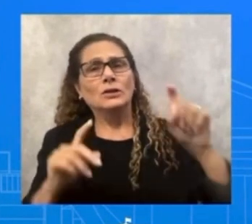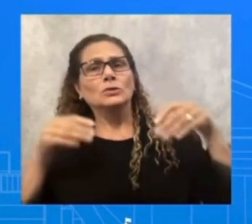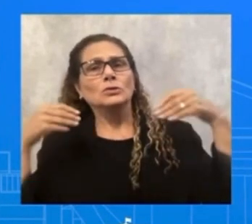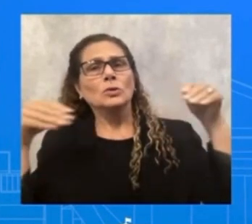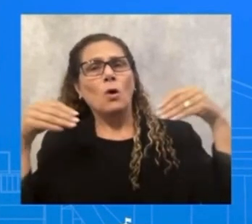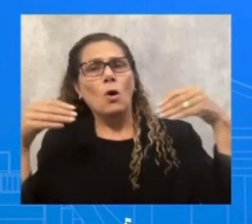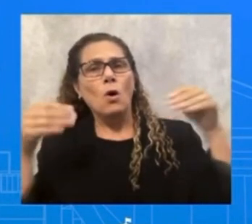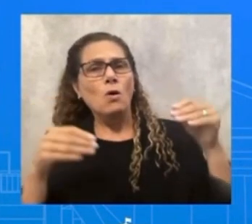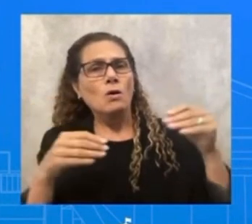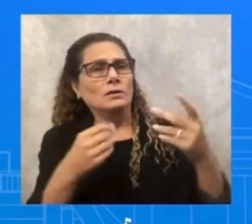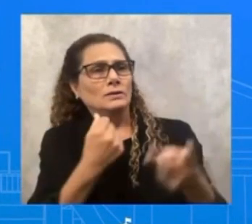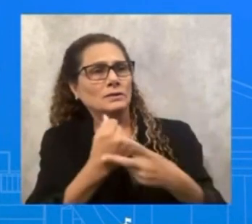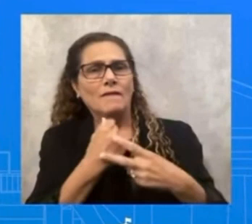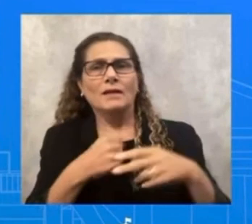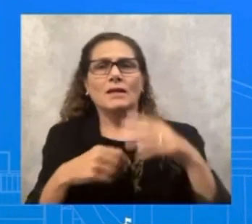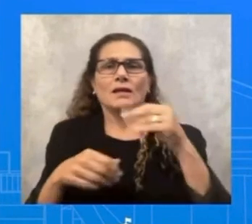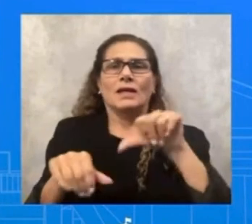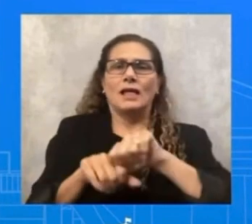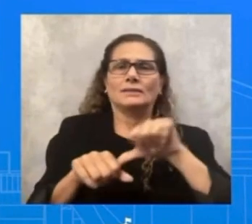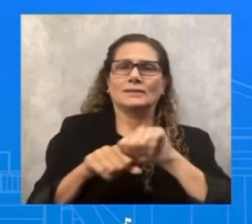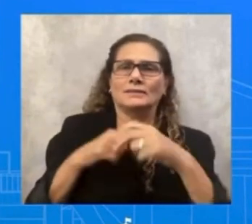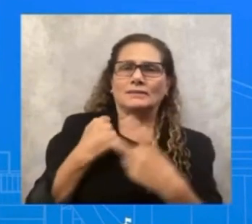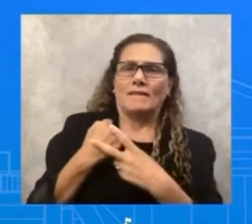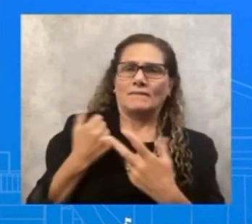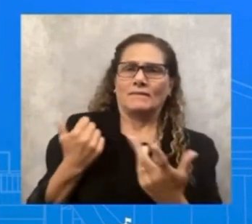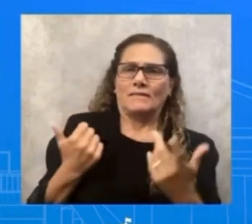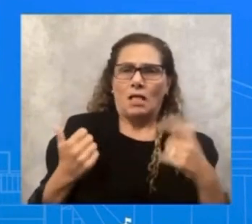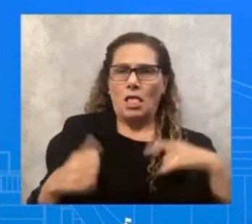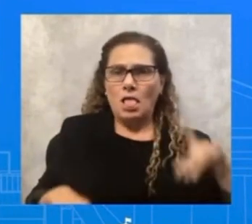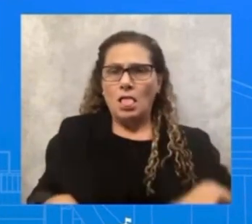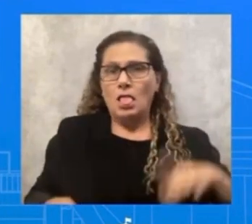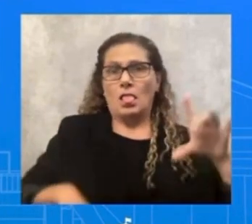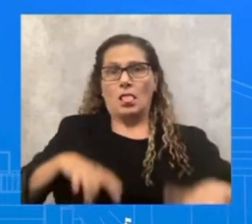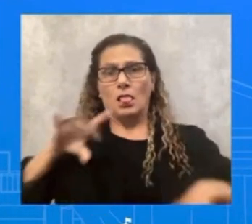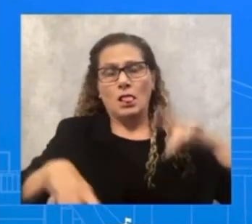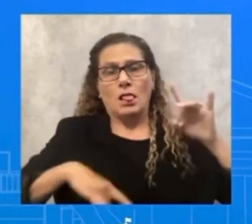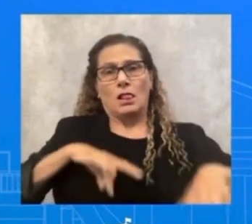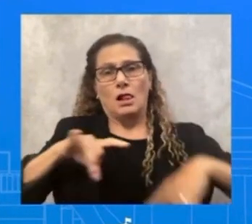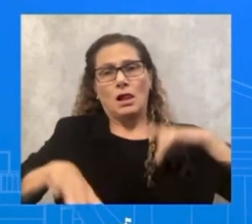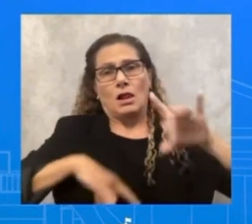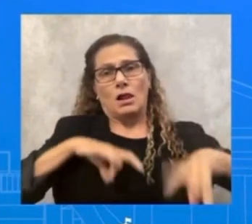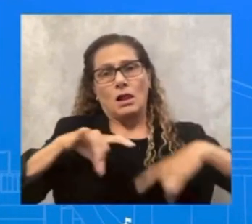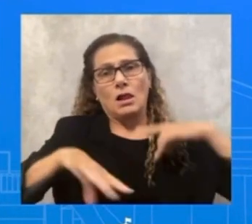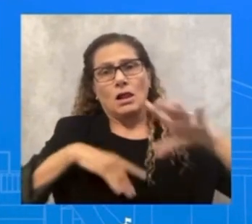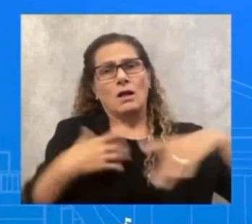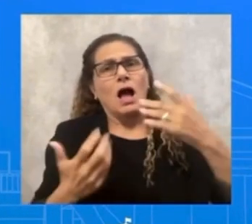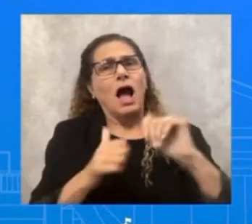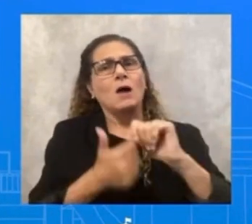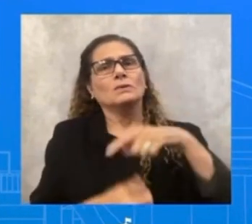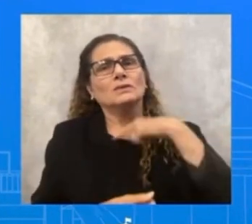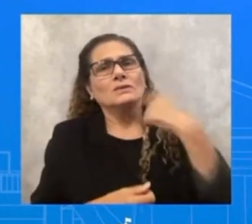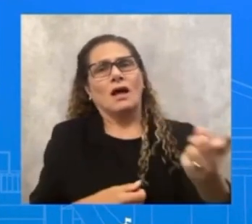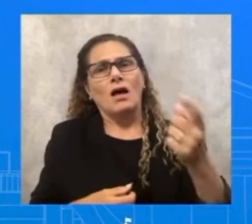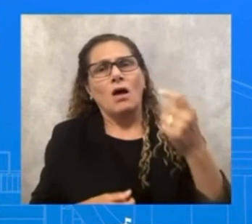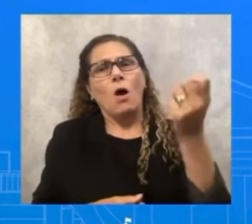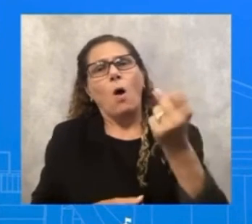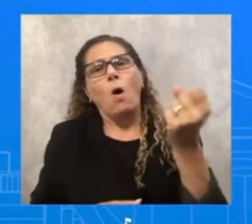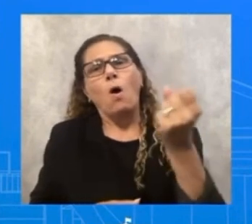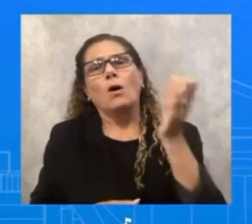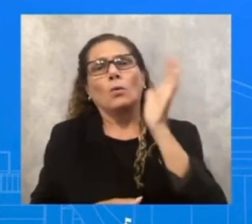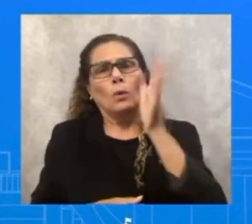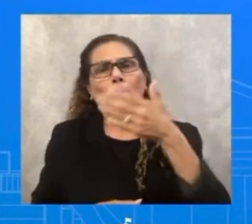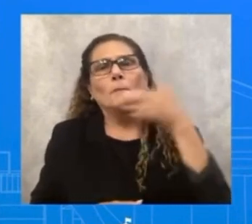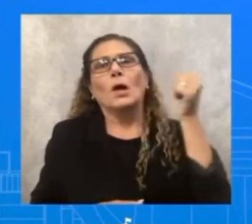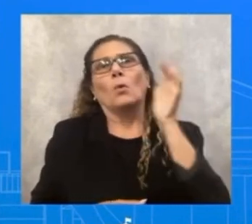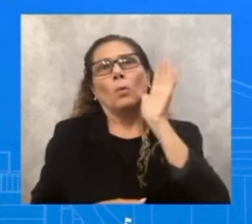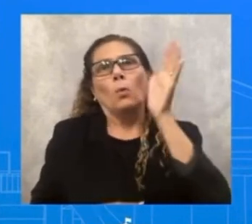out of pocket most regularly. What do you say to them? I mean, other than just hang tight, it's getting better, because there doesn't seem to